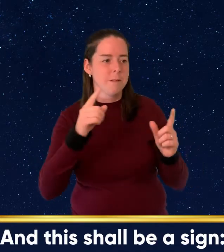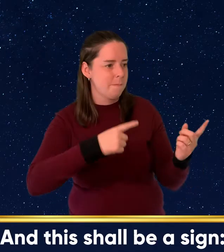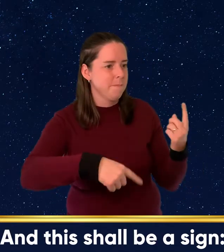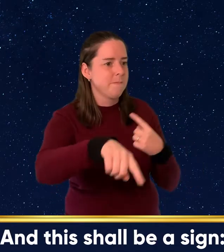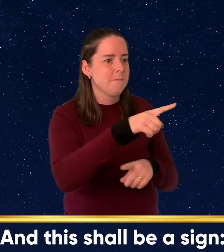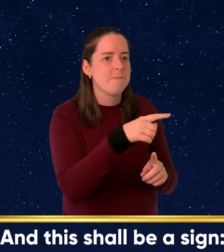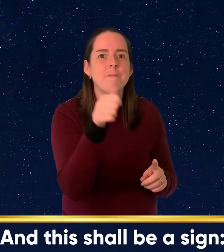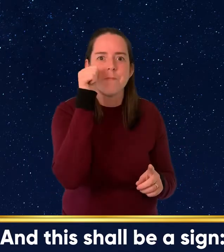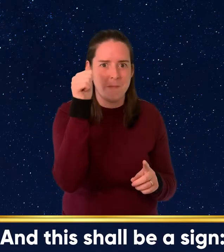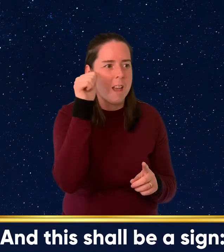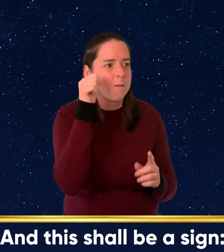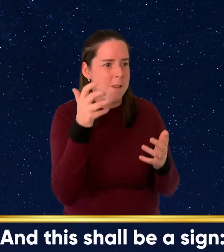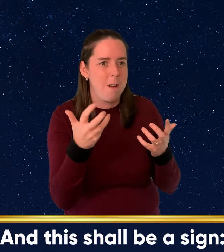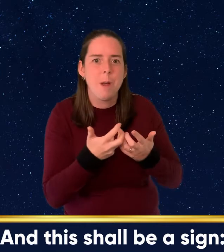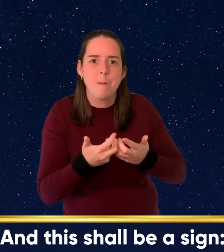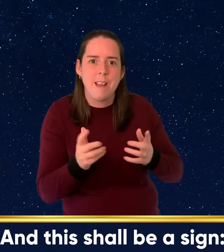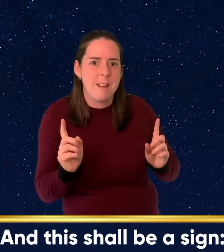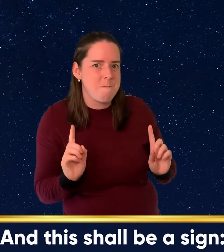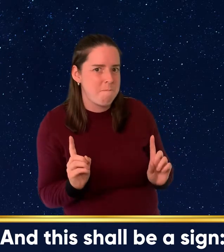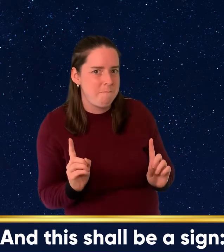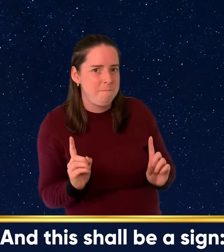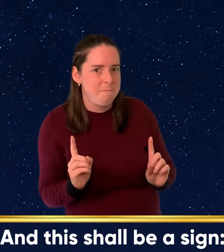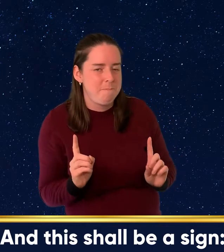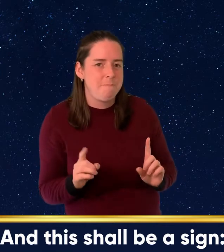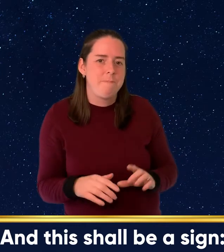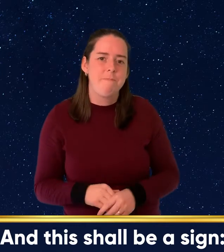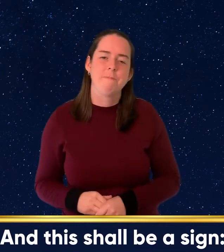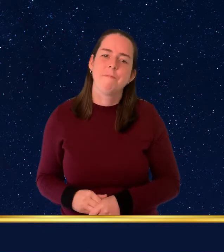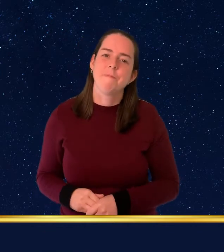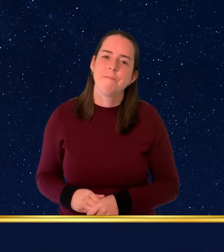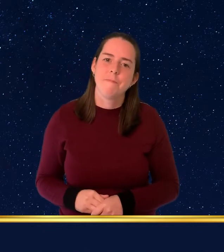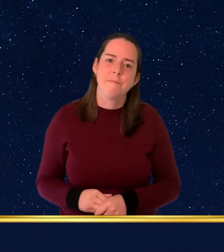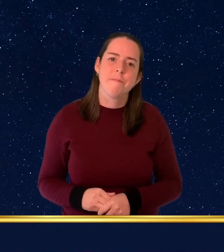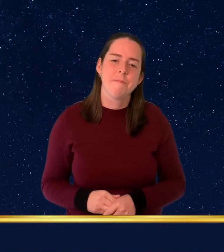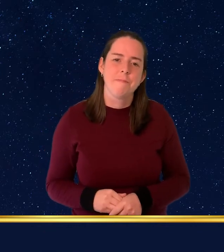Lord, and this shall be a sign.